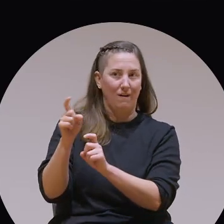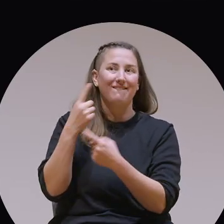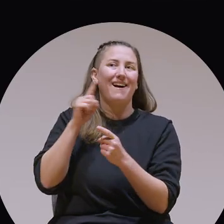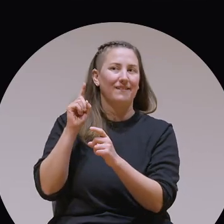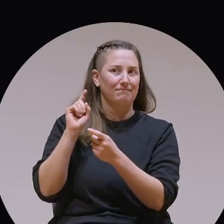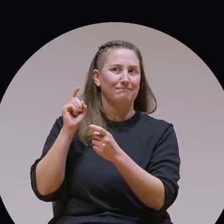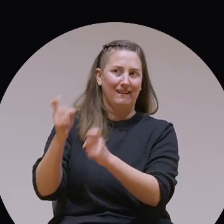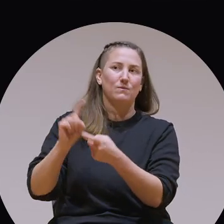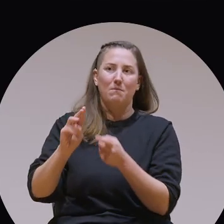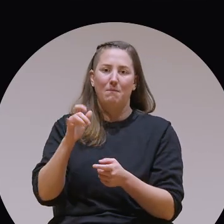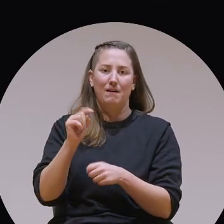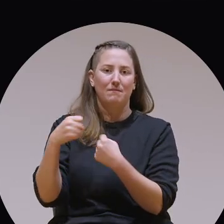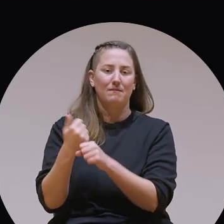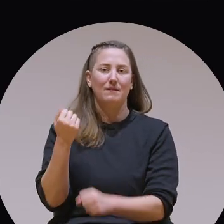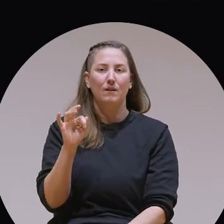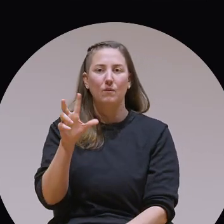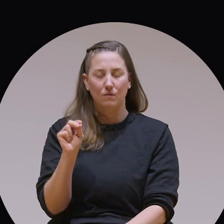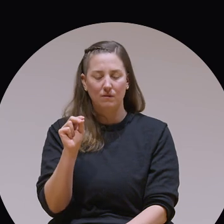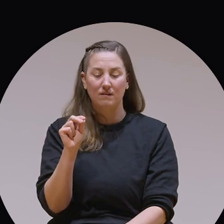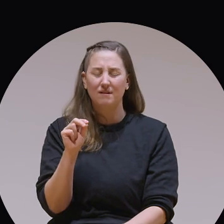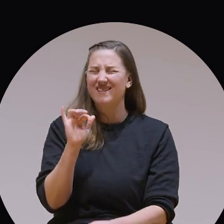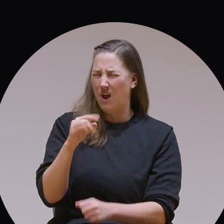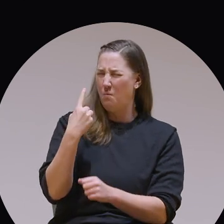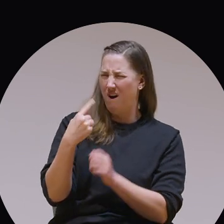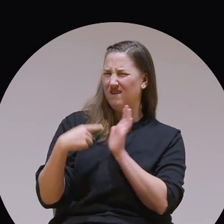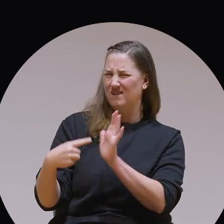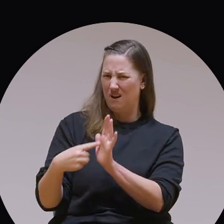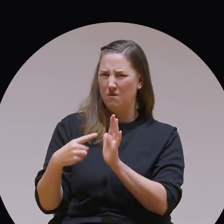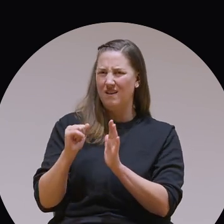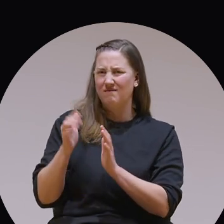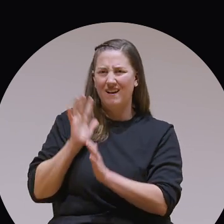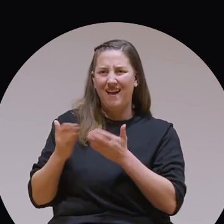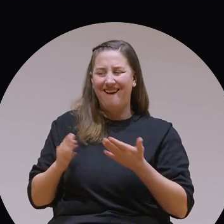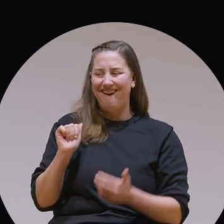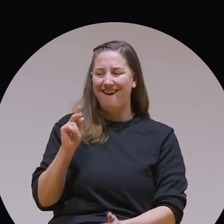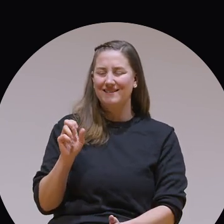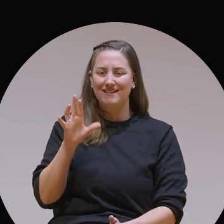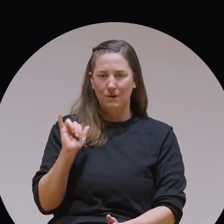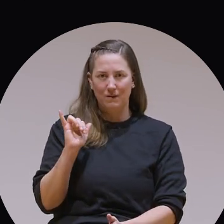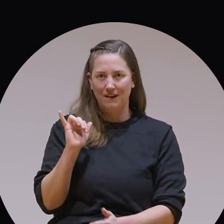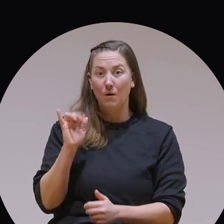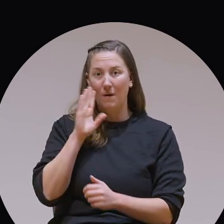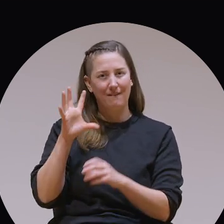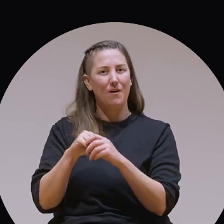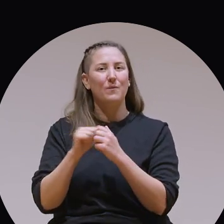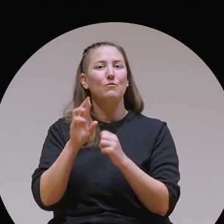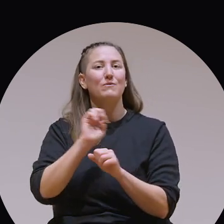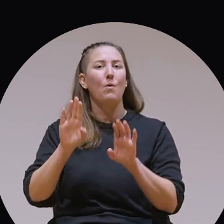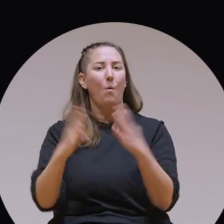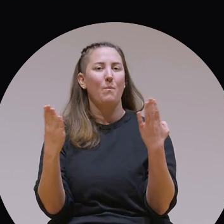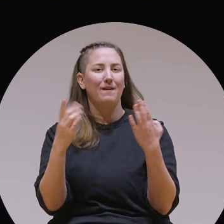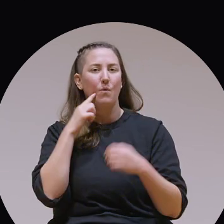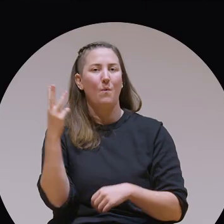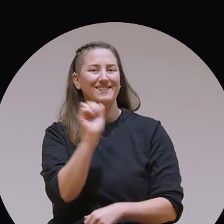in 1930. And again, this is an example of an antiquity which will be in our reopening West Asian